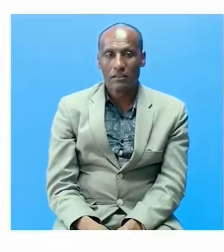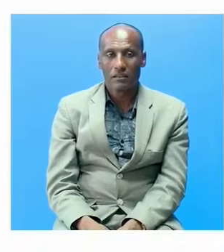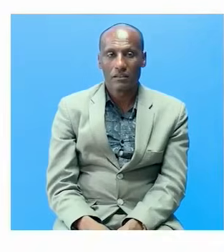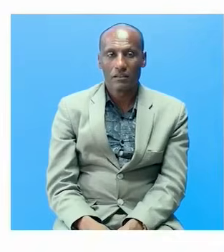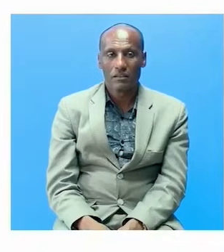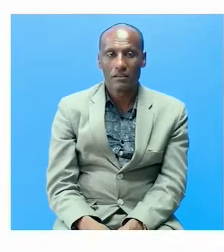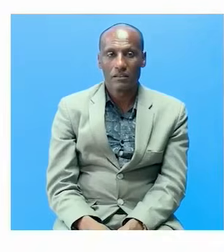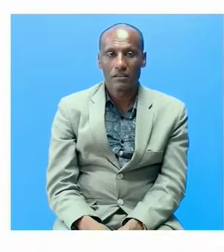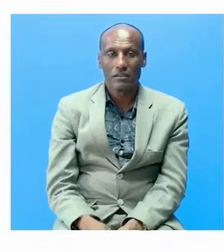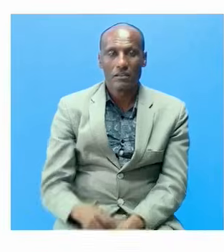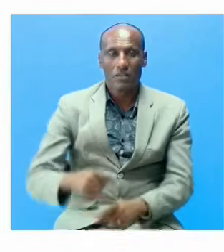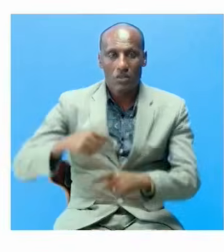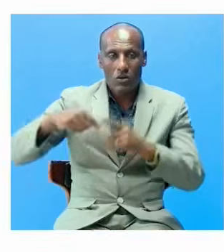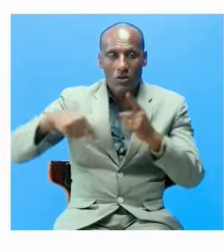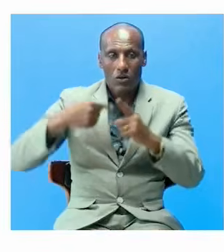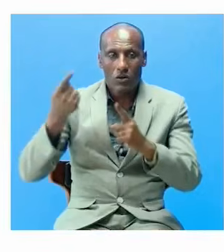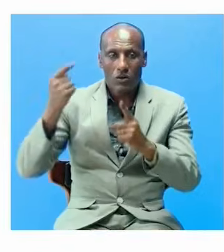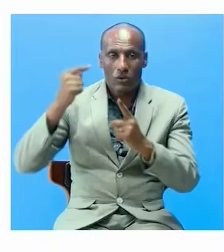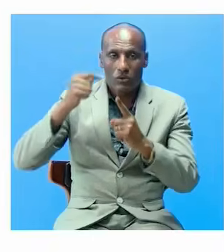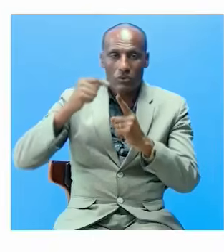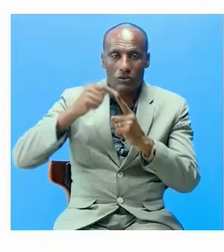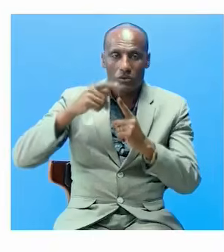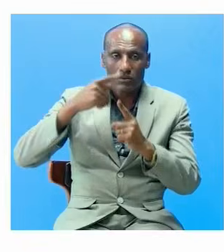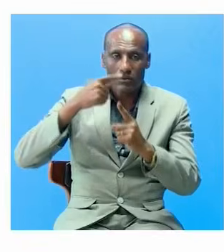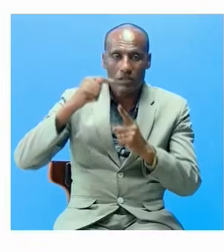I blank